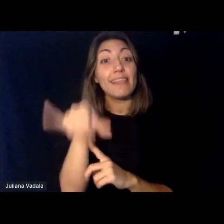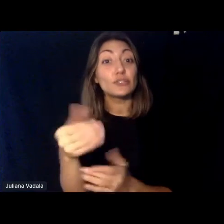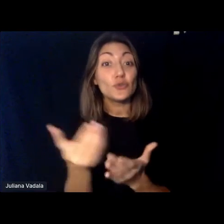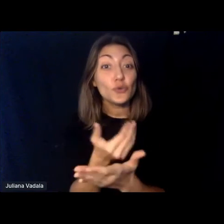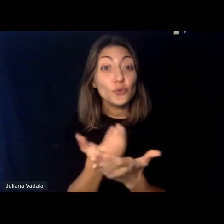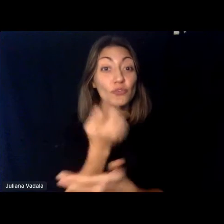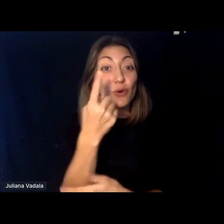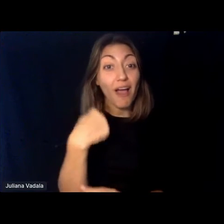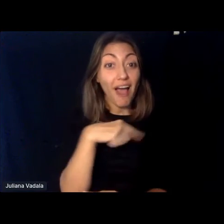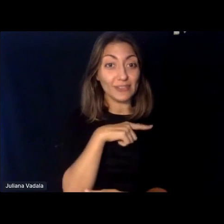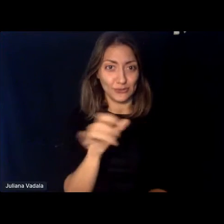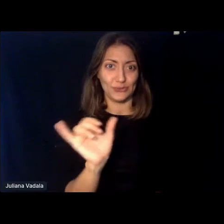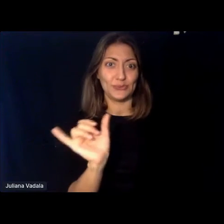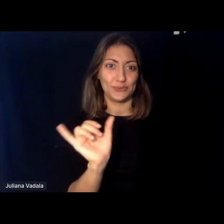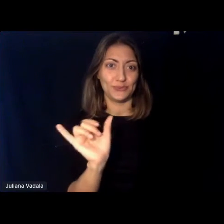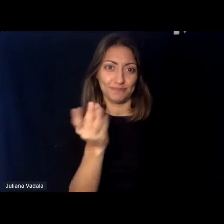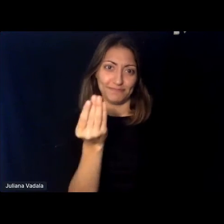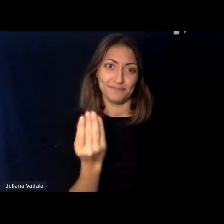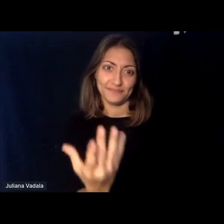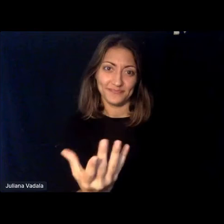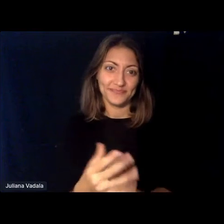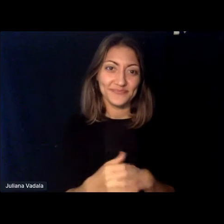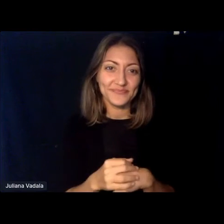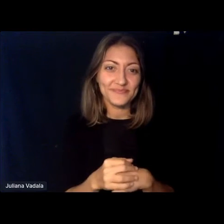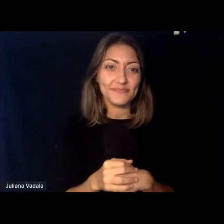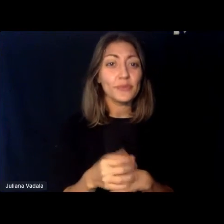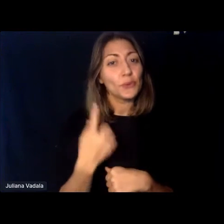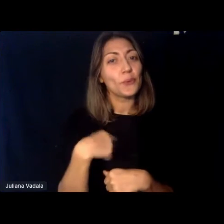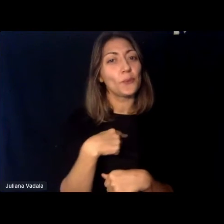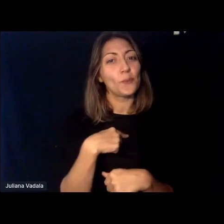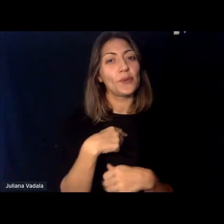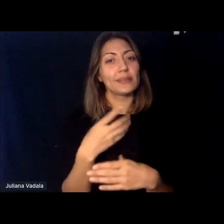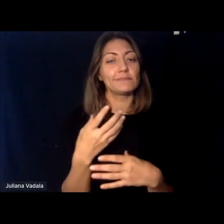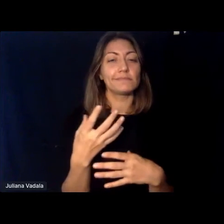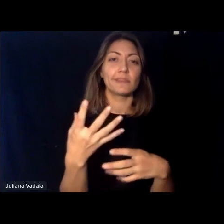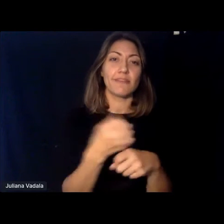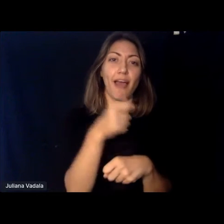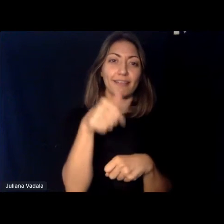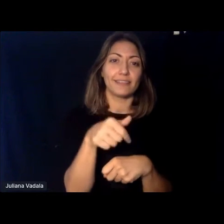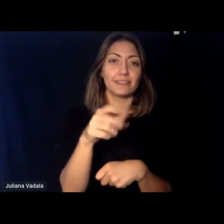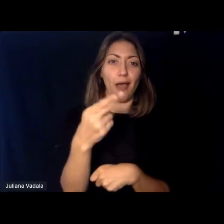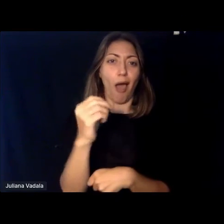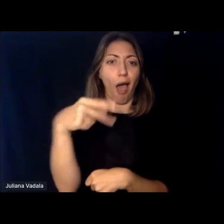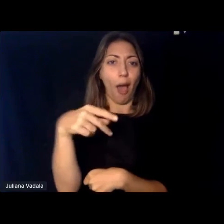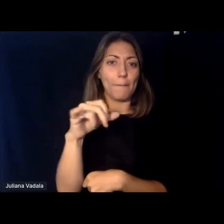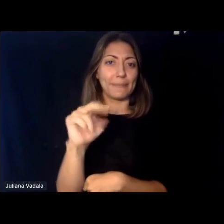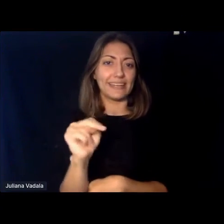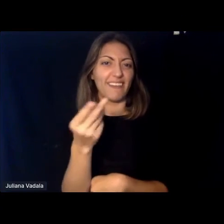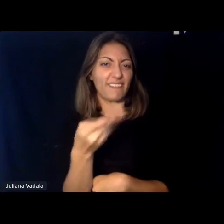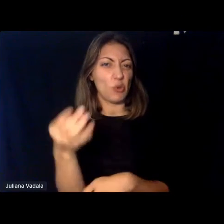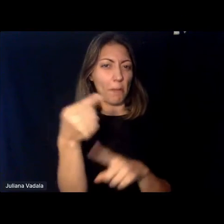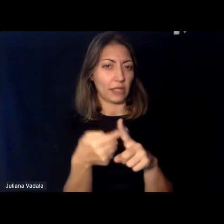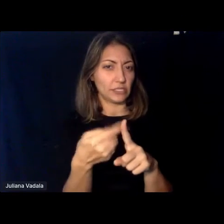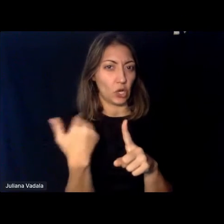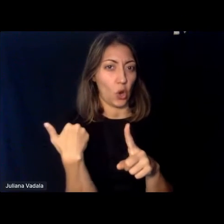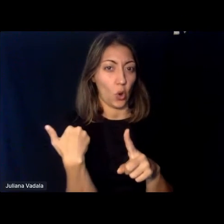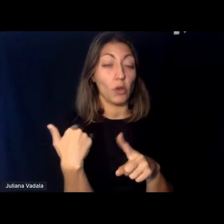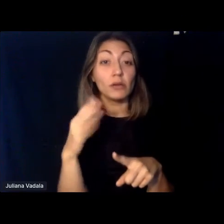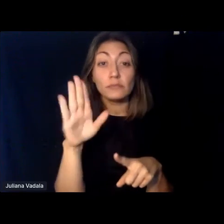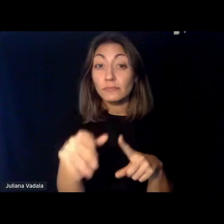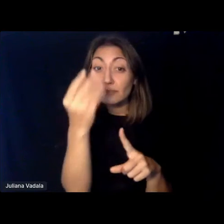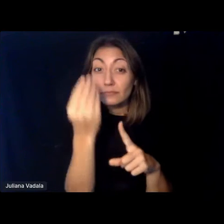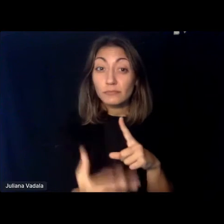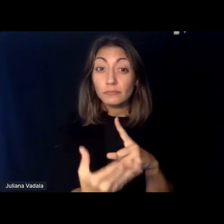ago. So first, it works best on Google Chrome and with a really strong internet